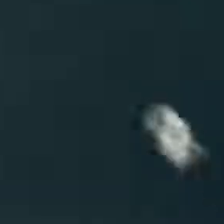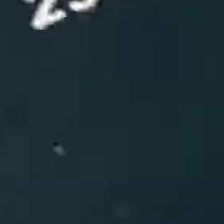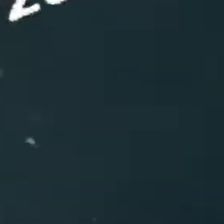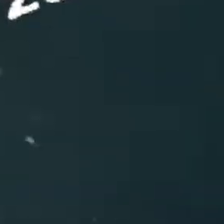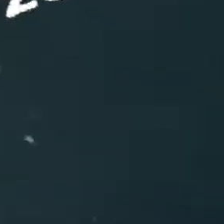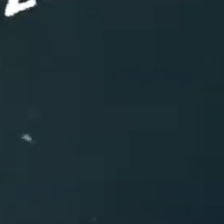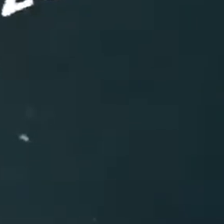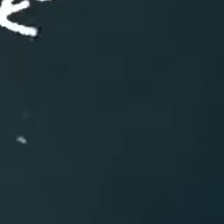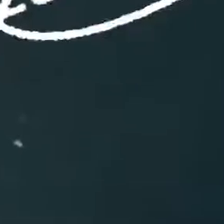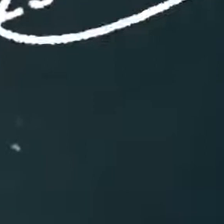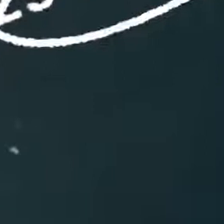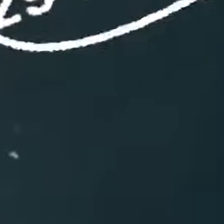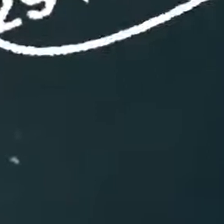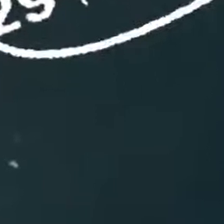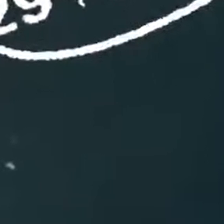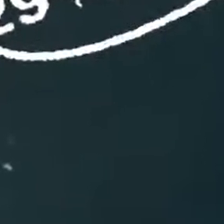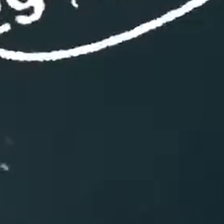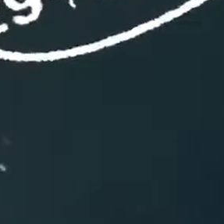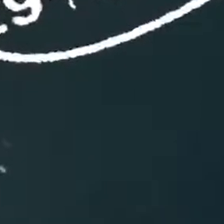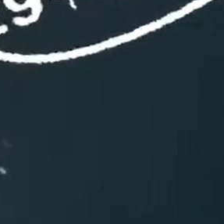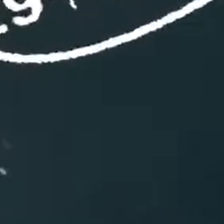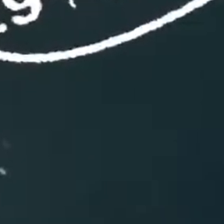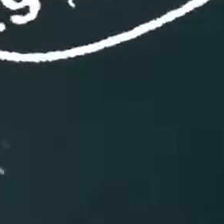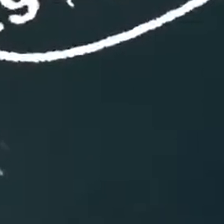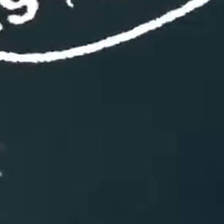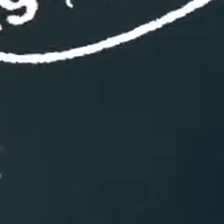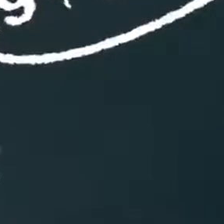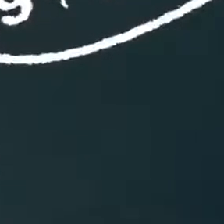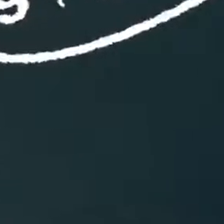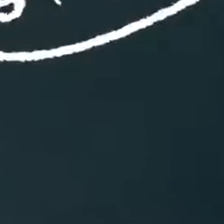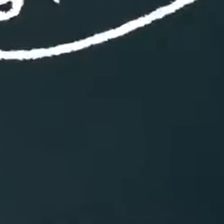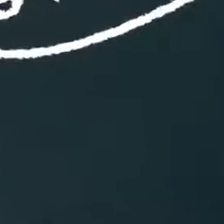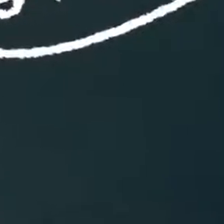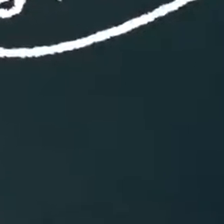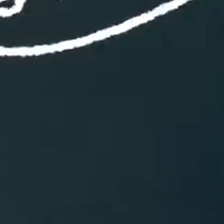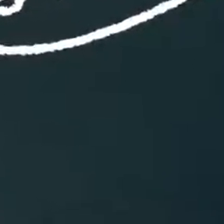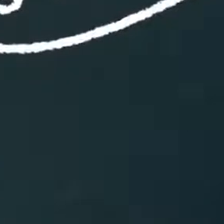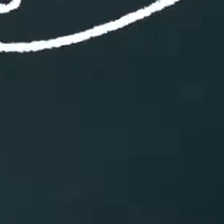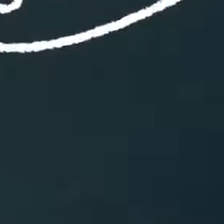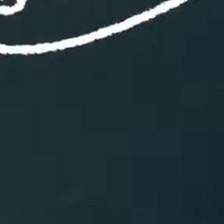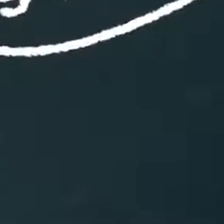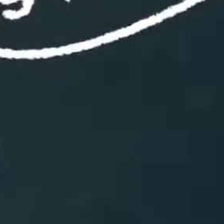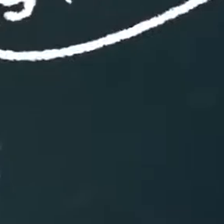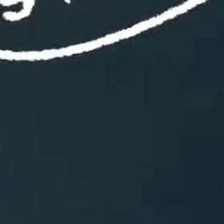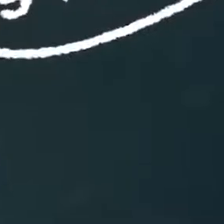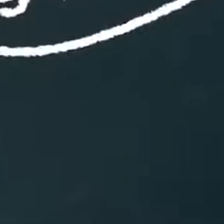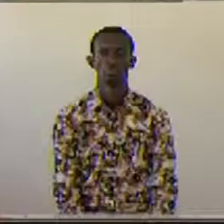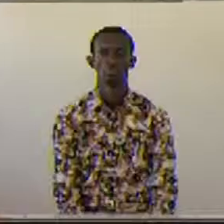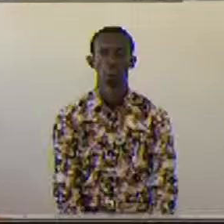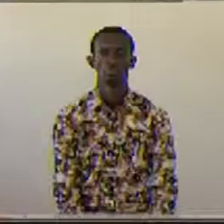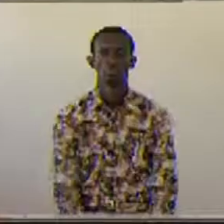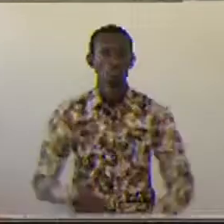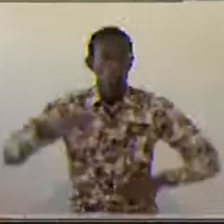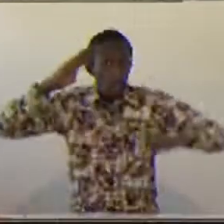Welcome to Study Time, a televised home learning program produced by Rwanda Education Board.